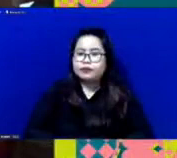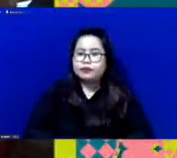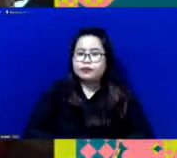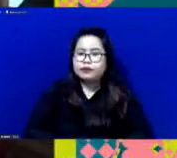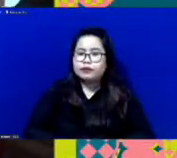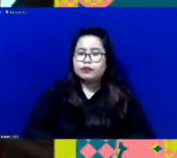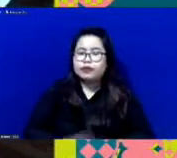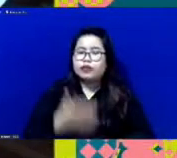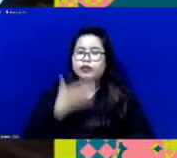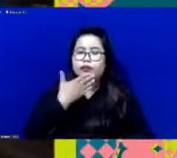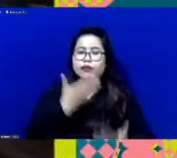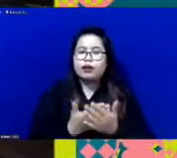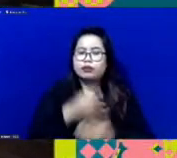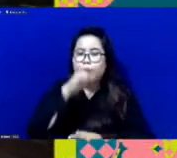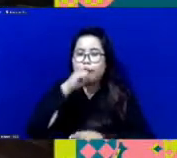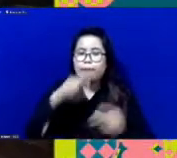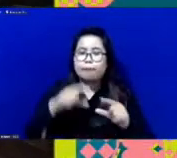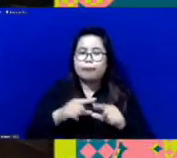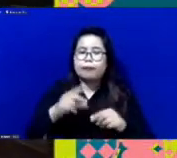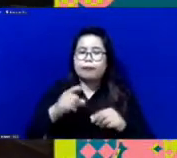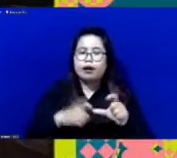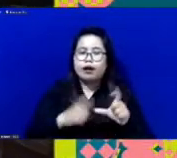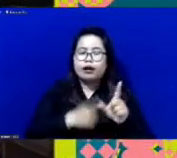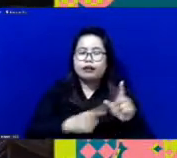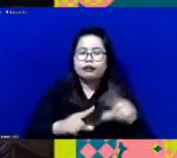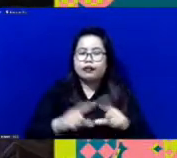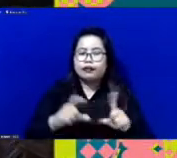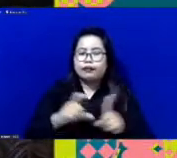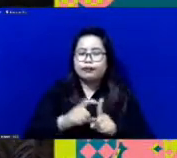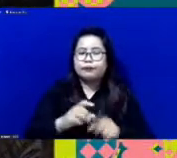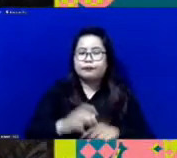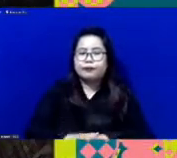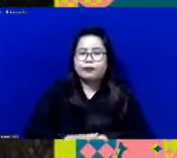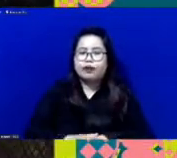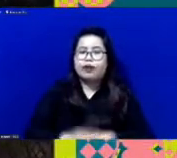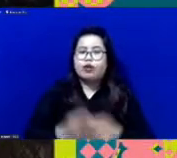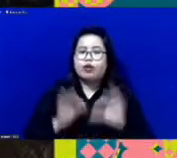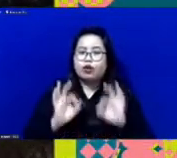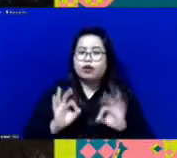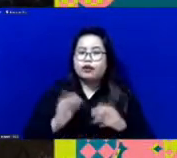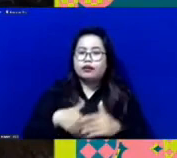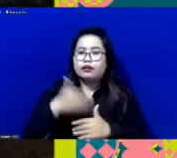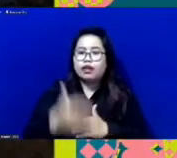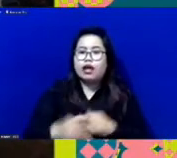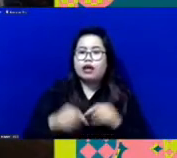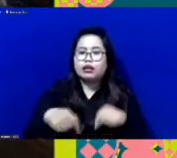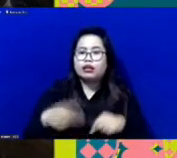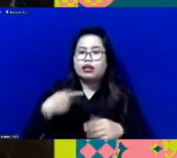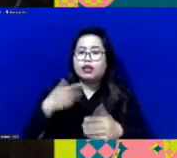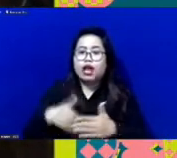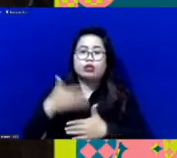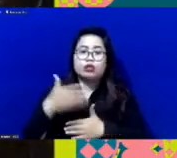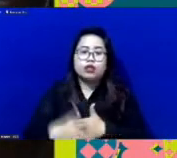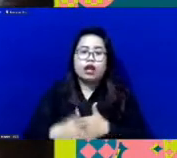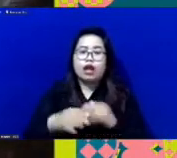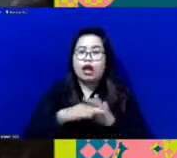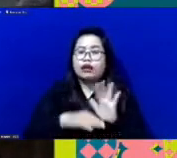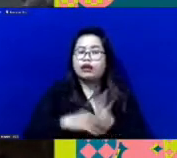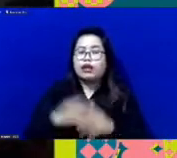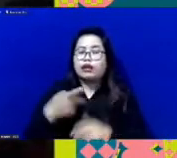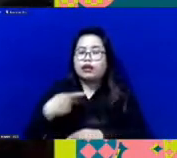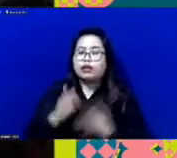Thank you, Bapak Arsyad. So after this, we will continue our agenda with the second session of Value Steering